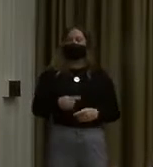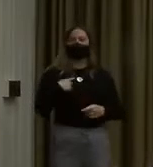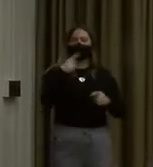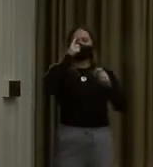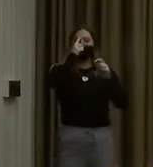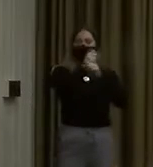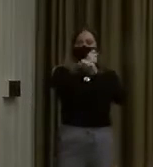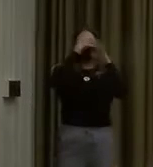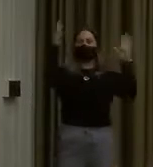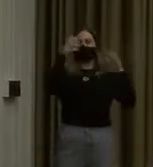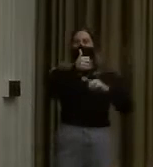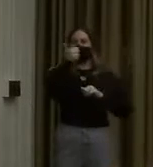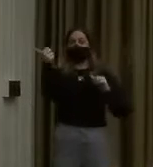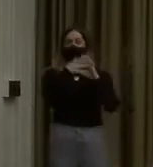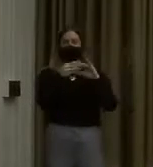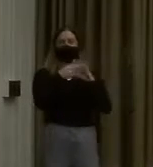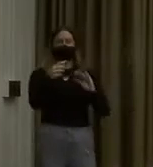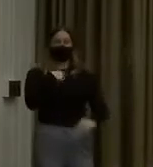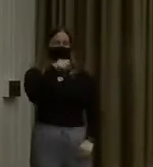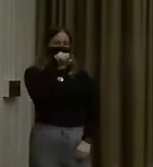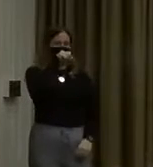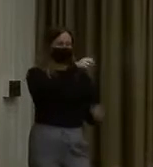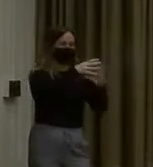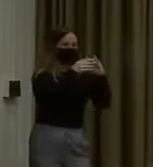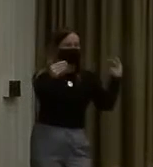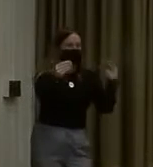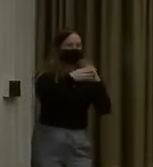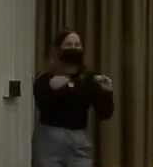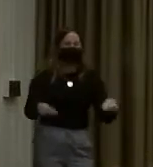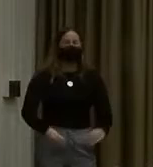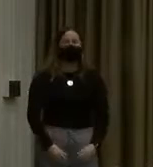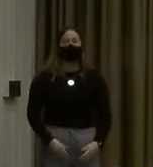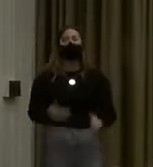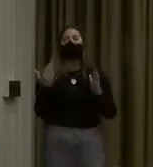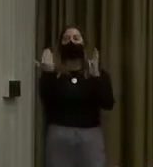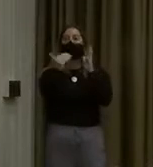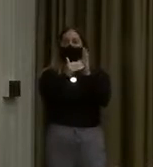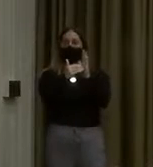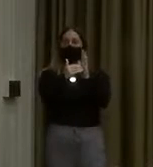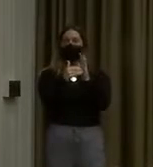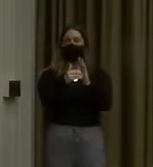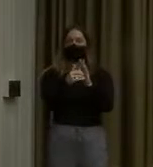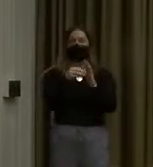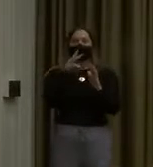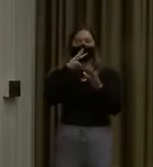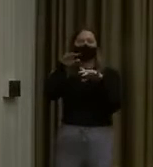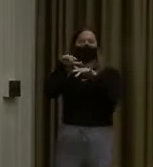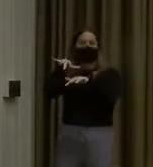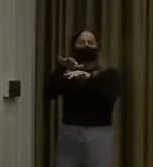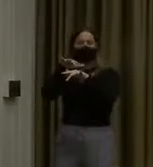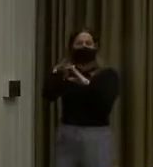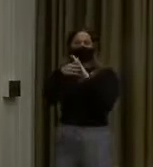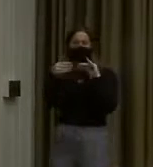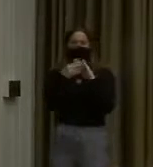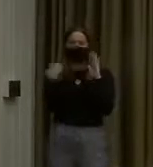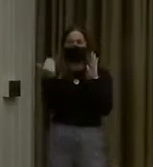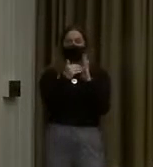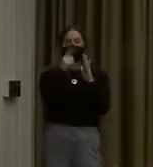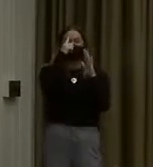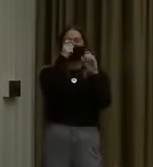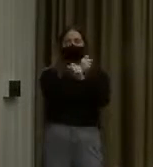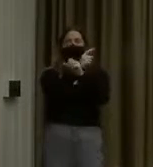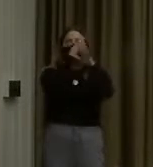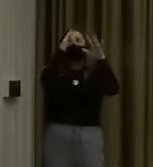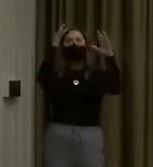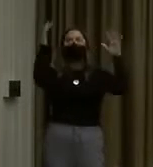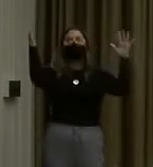with another story, right? You can tell I love stories. So I'm going to illustrate this again with another river story. Imagine with me,